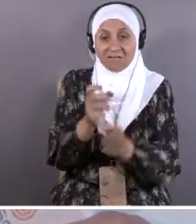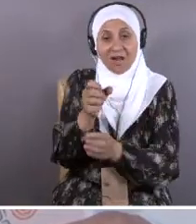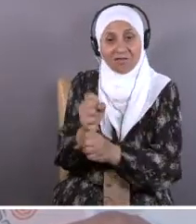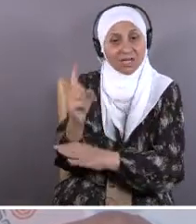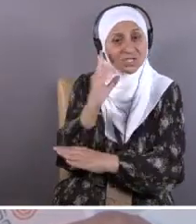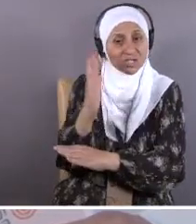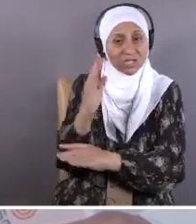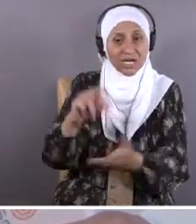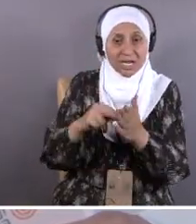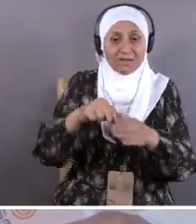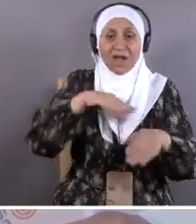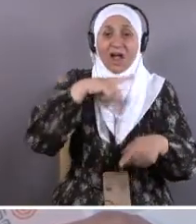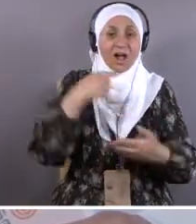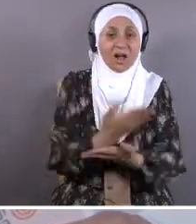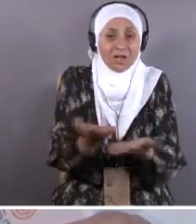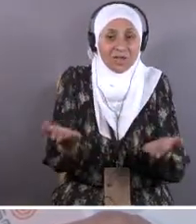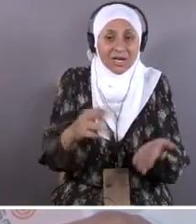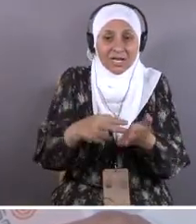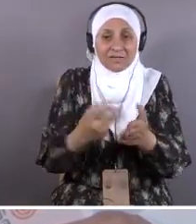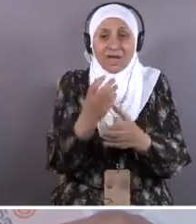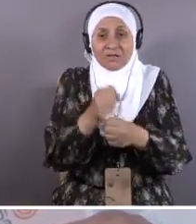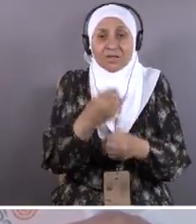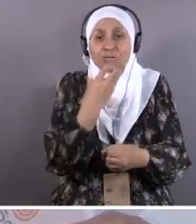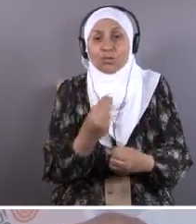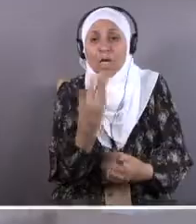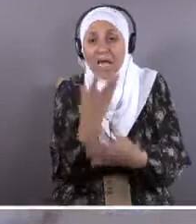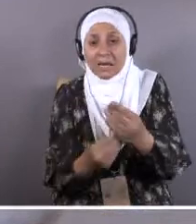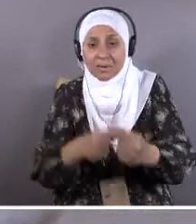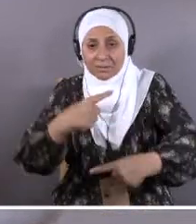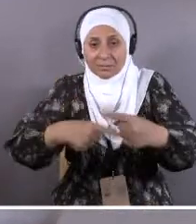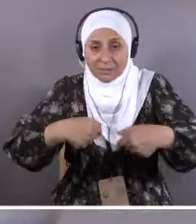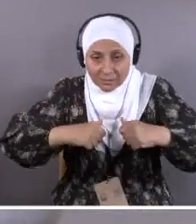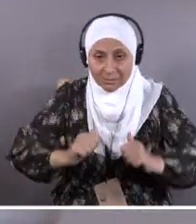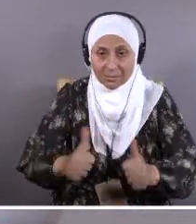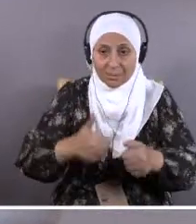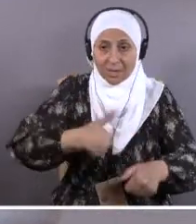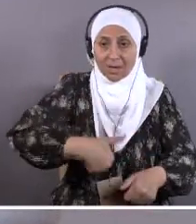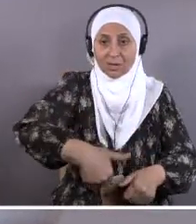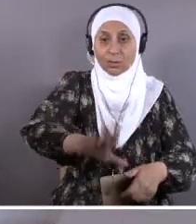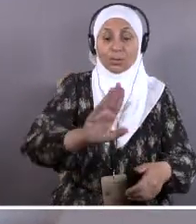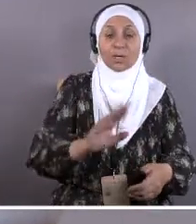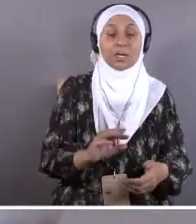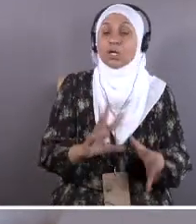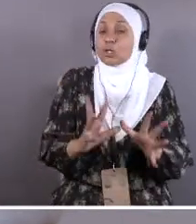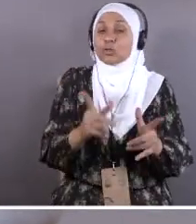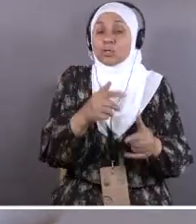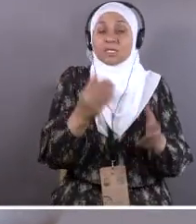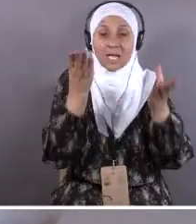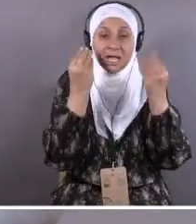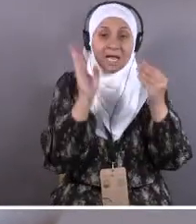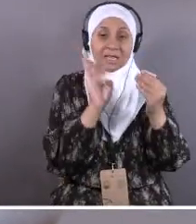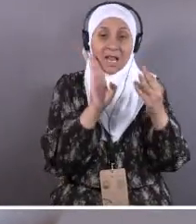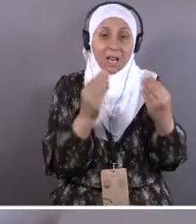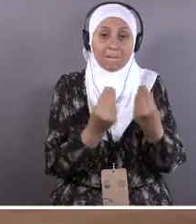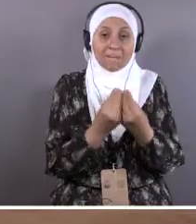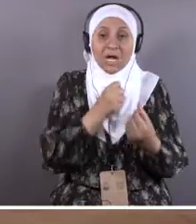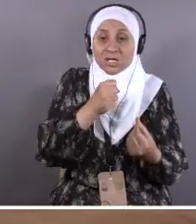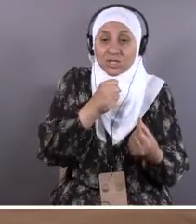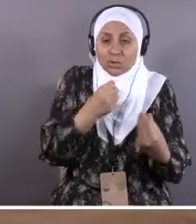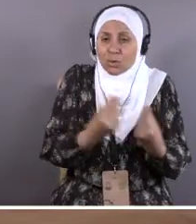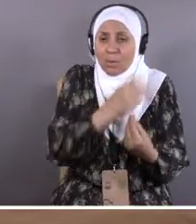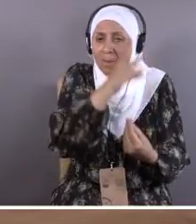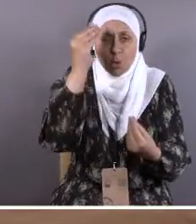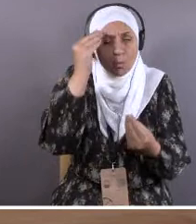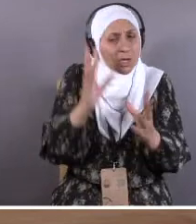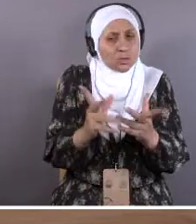how to plant them, how to preserve them, how to convey this information to our children. What are the key things that you learned from